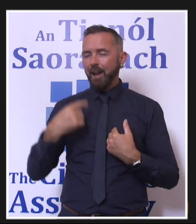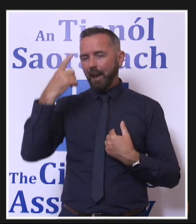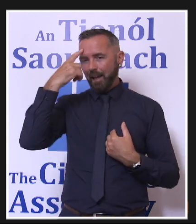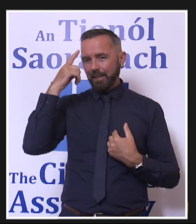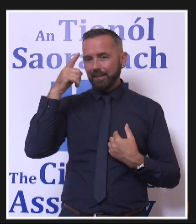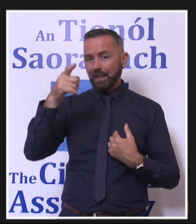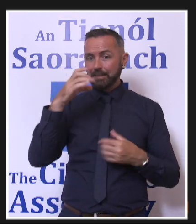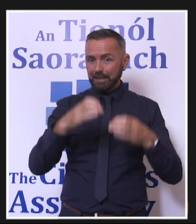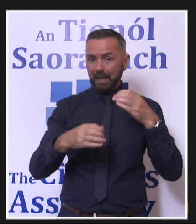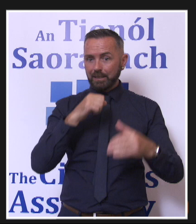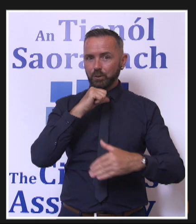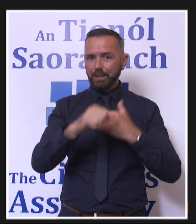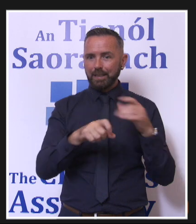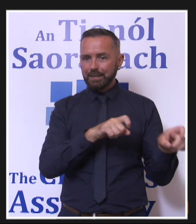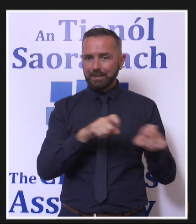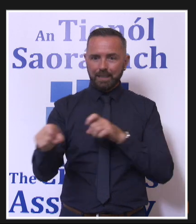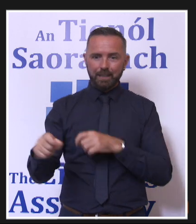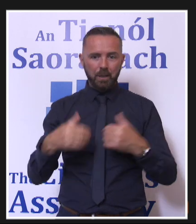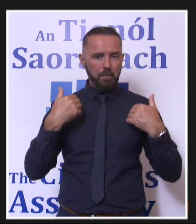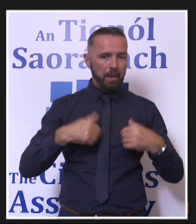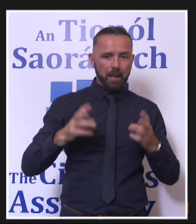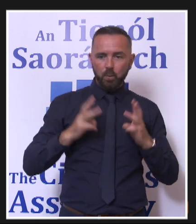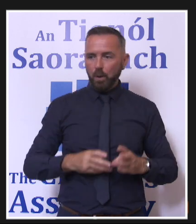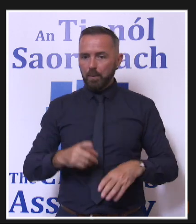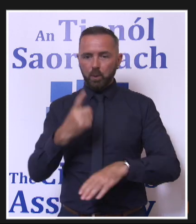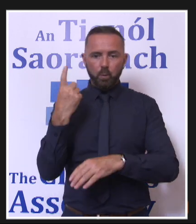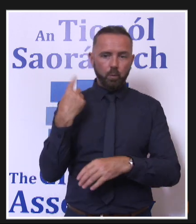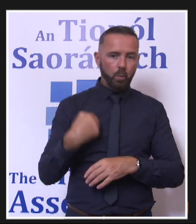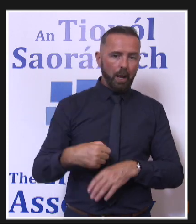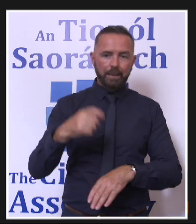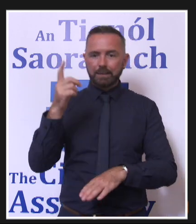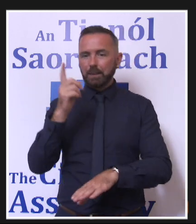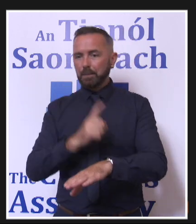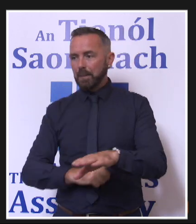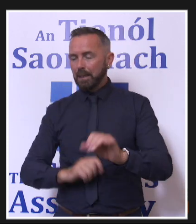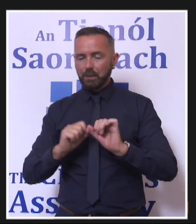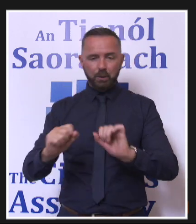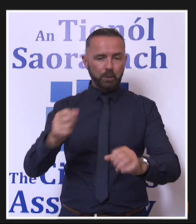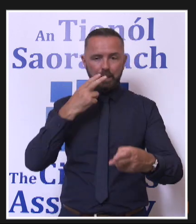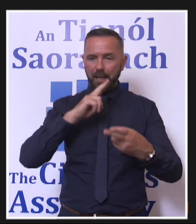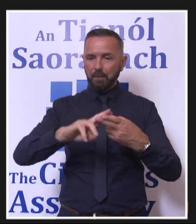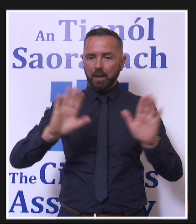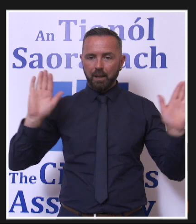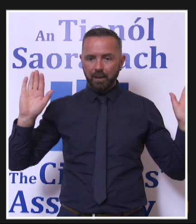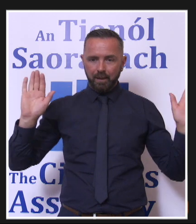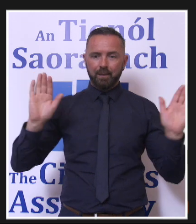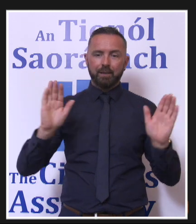case today. Men, women, white, black, you name it. It's just part of the